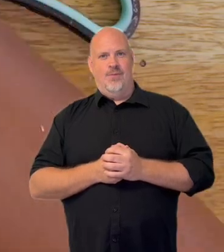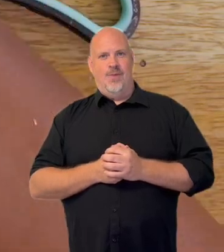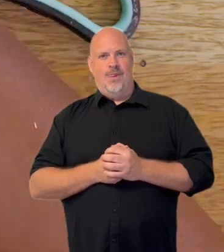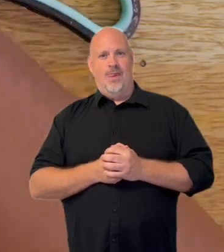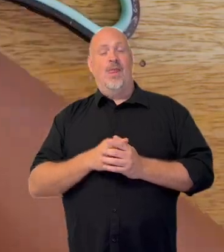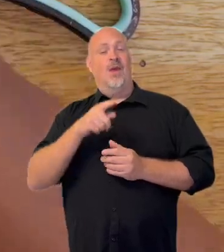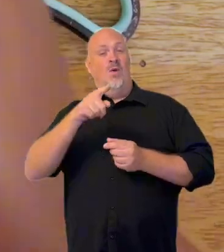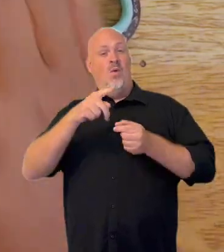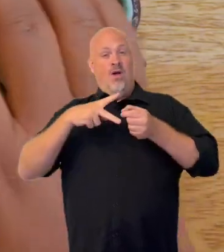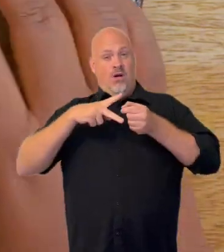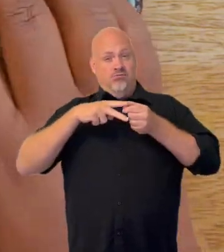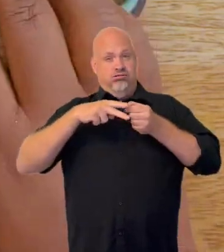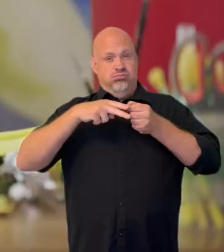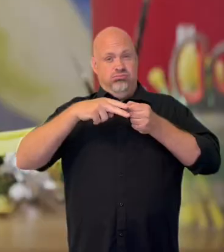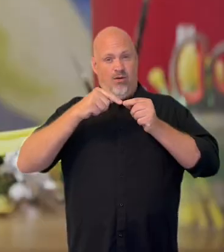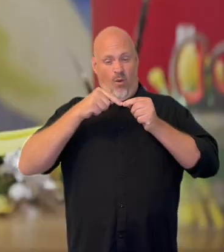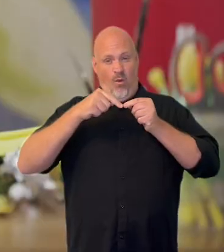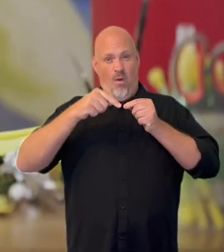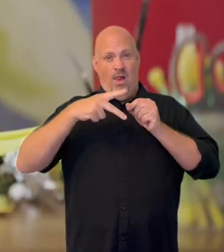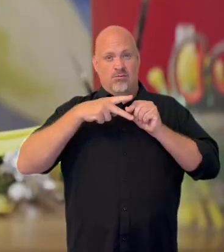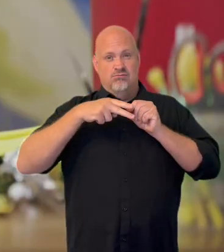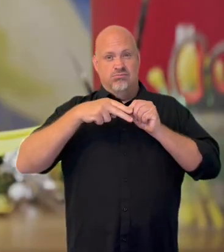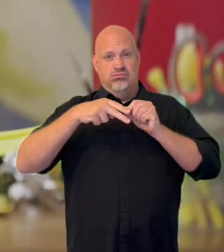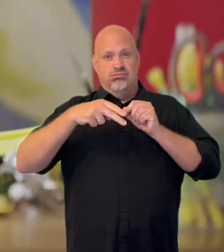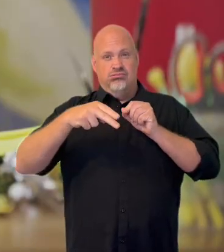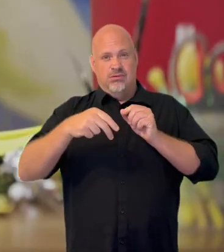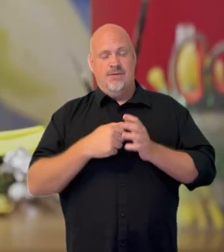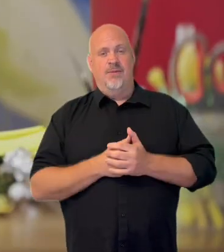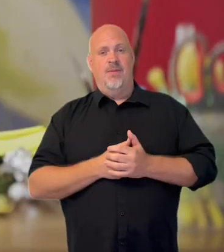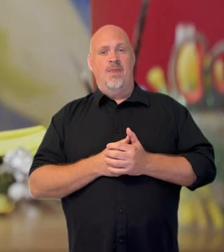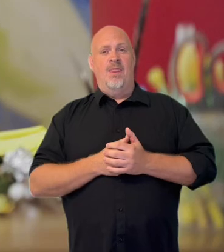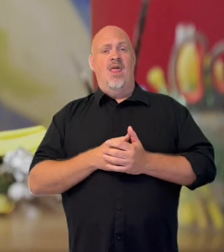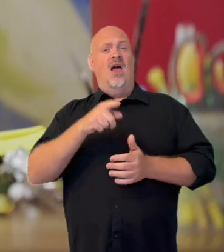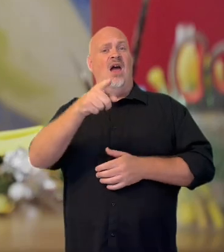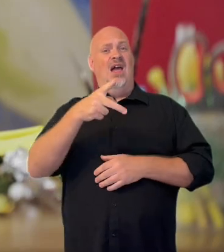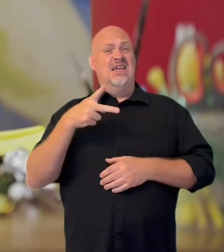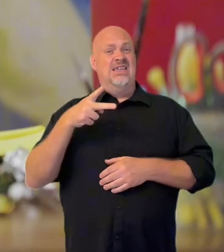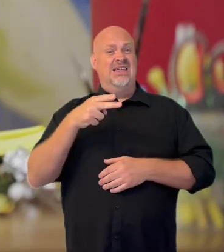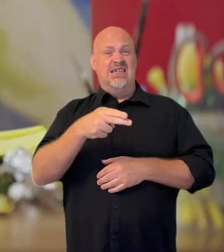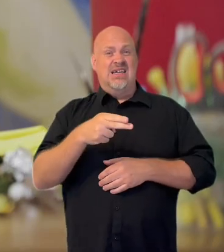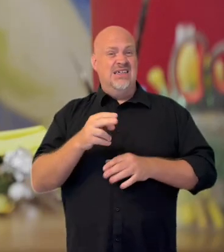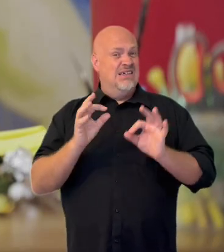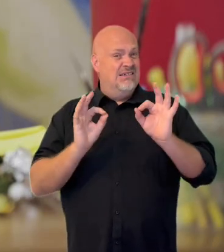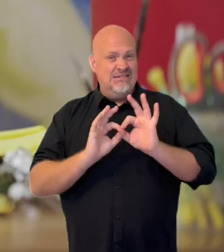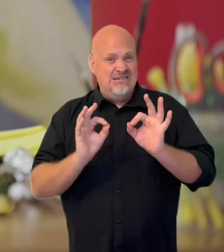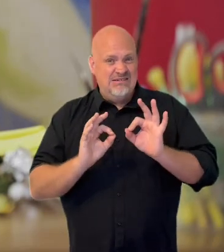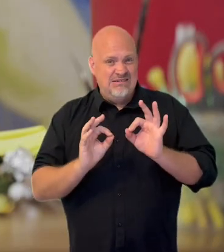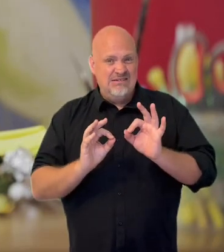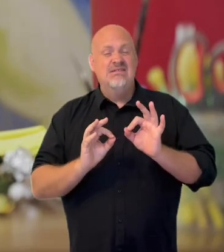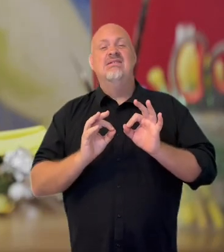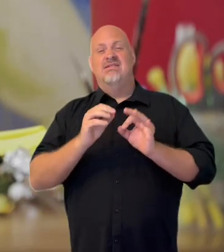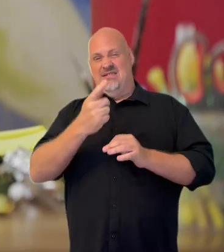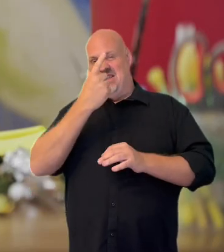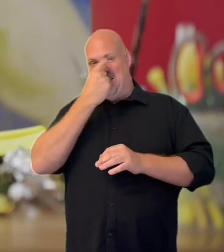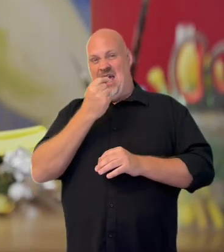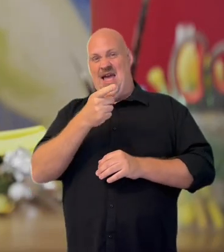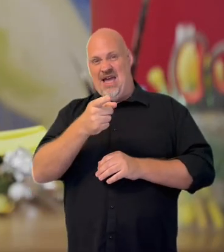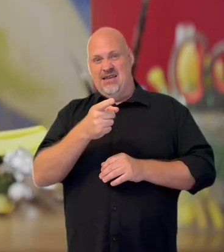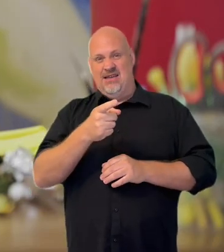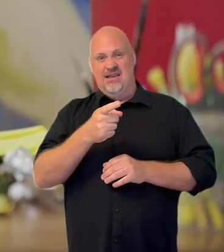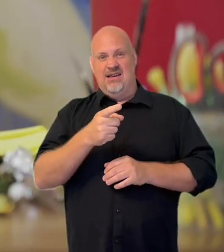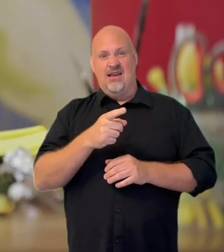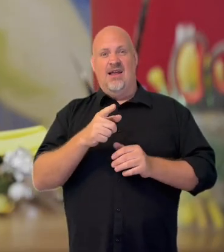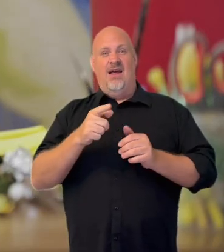thing on your pieces of torn up paper. So what we'll do is tear the paper down to the length that we